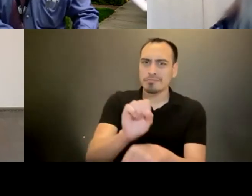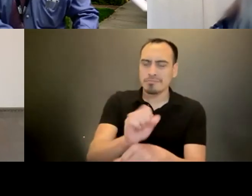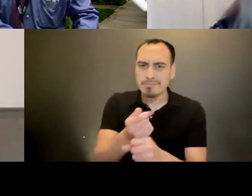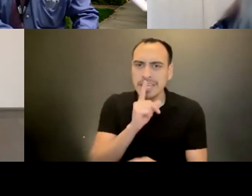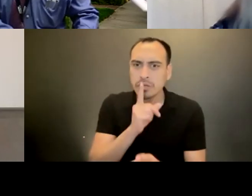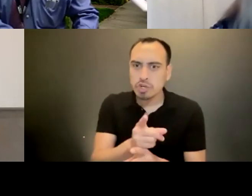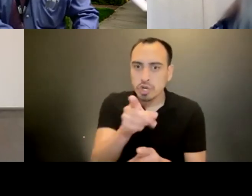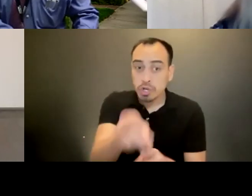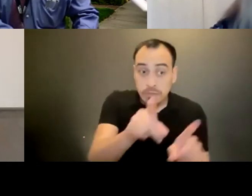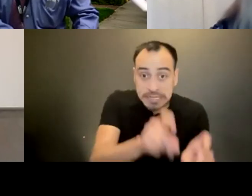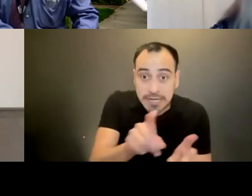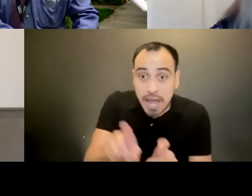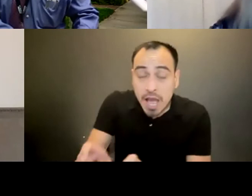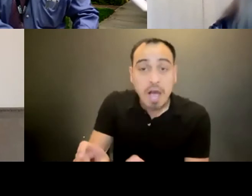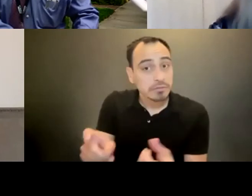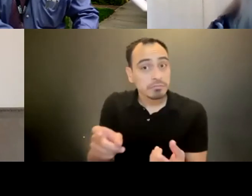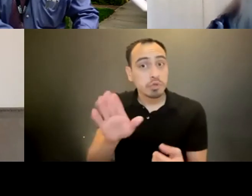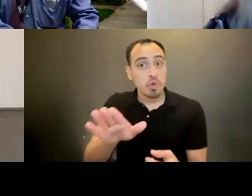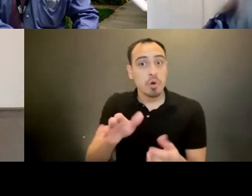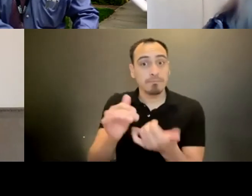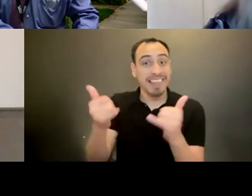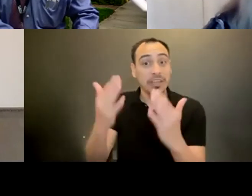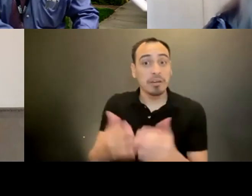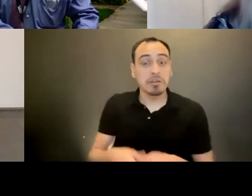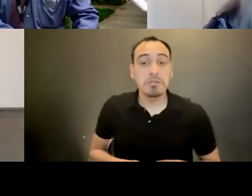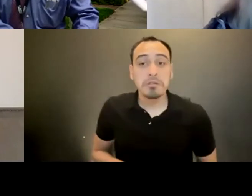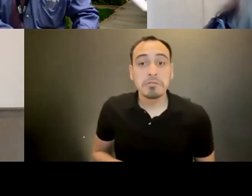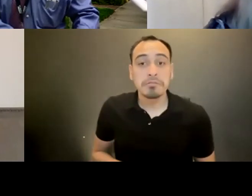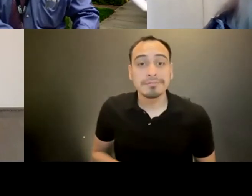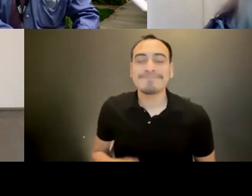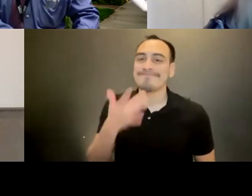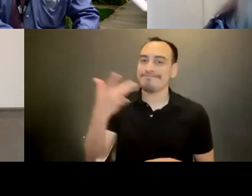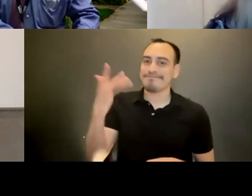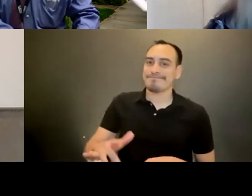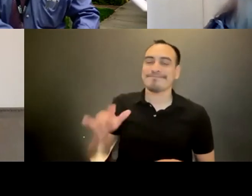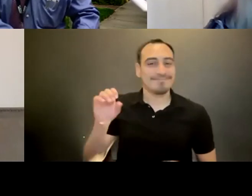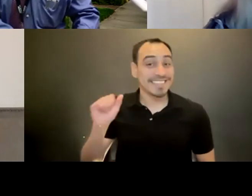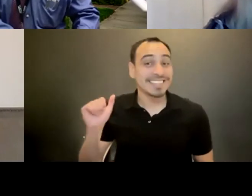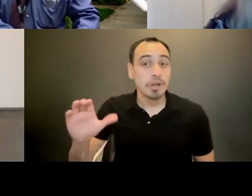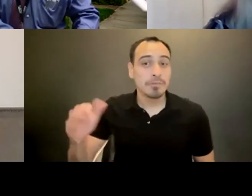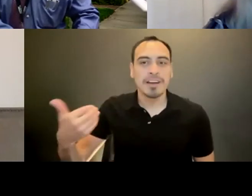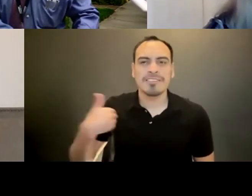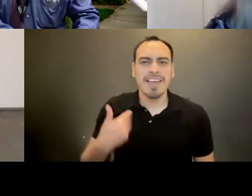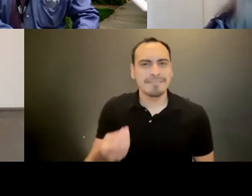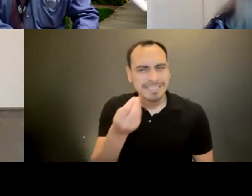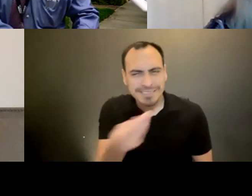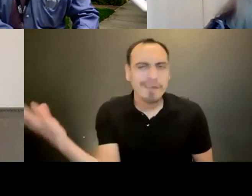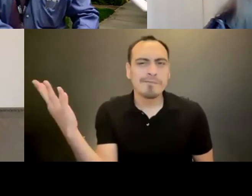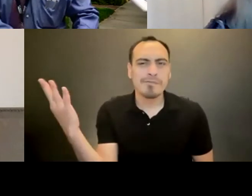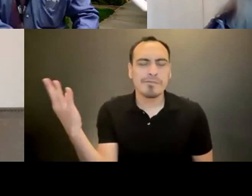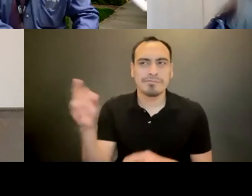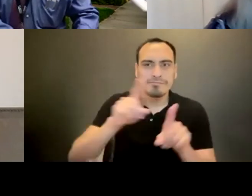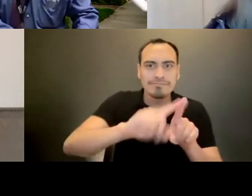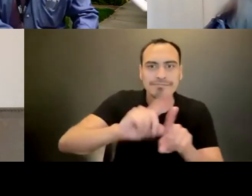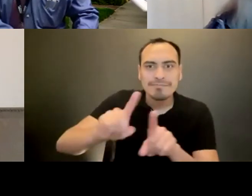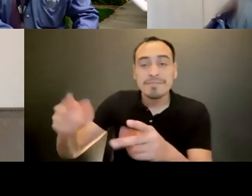they make this testing available. Fortunately, in Sacramento, we do have several sites where people can